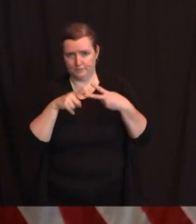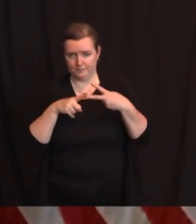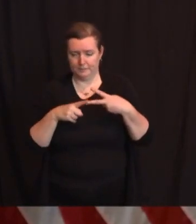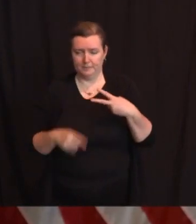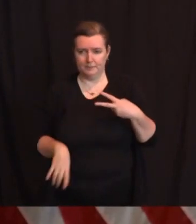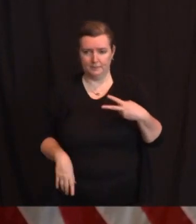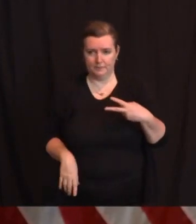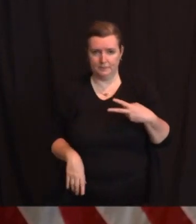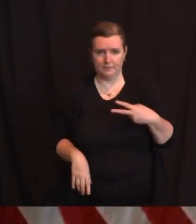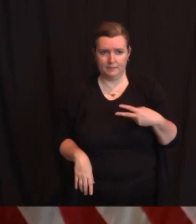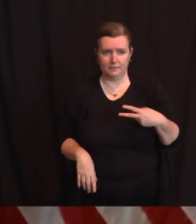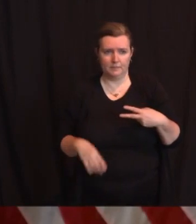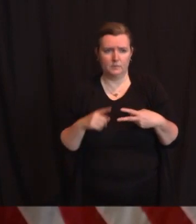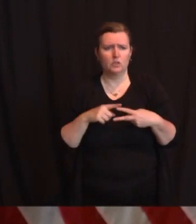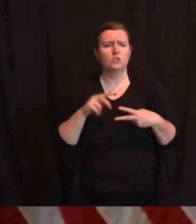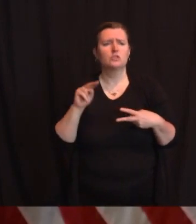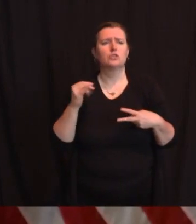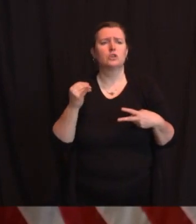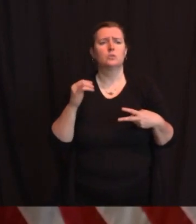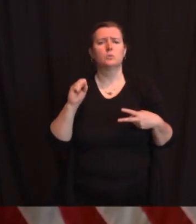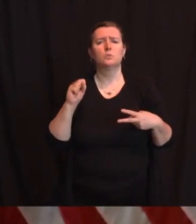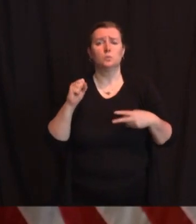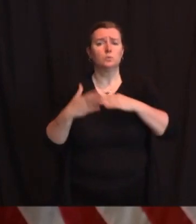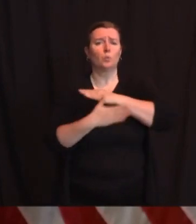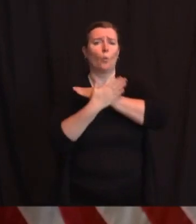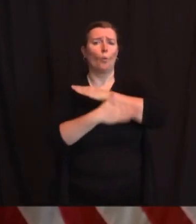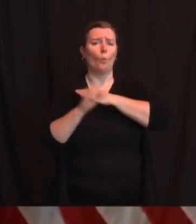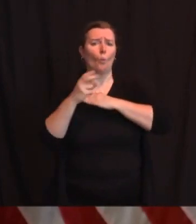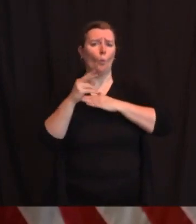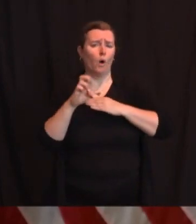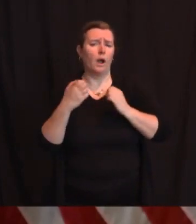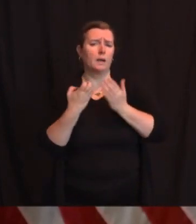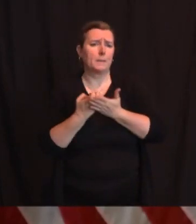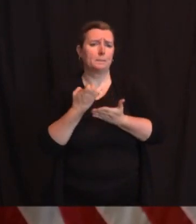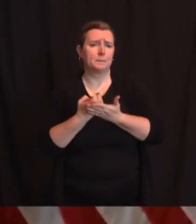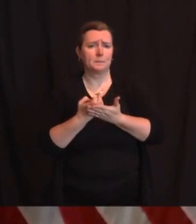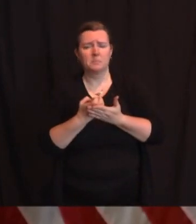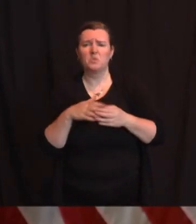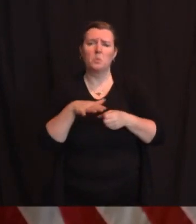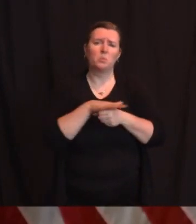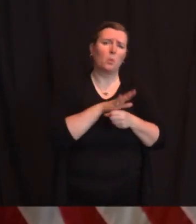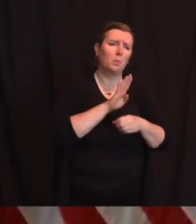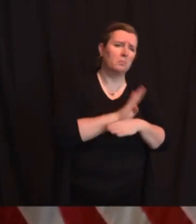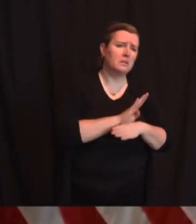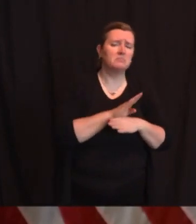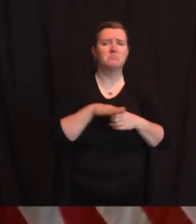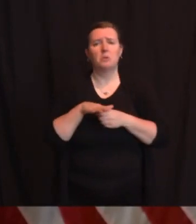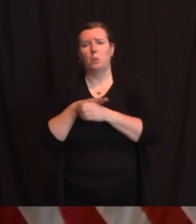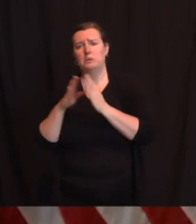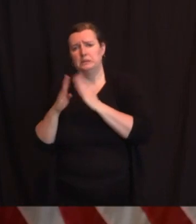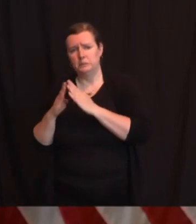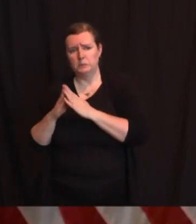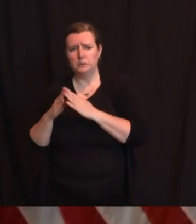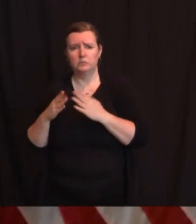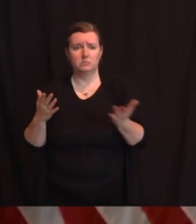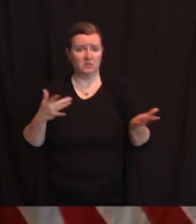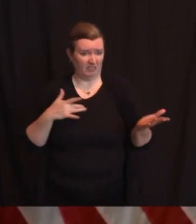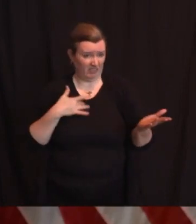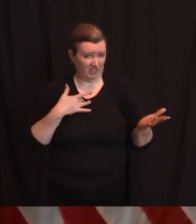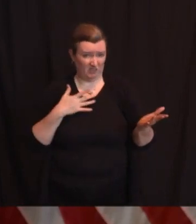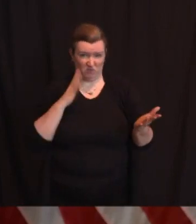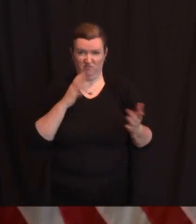economy this Memorial Day weekend, local businesses and local towns and the economy to take a financial hit during Memorial Day? Just